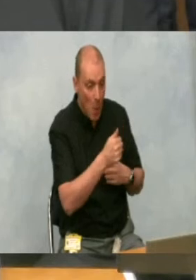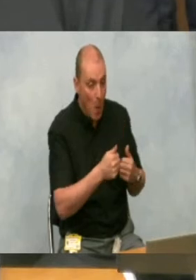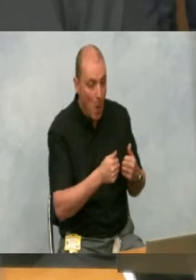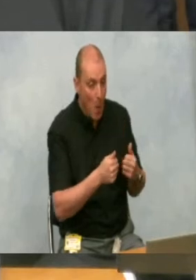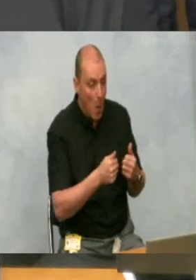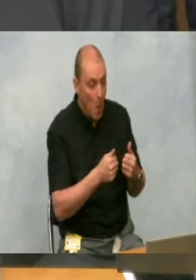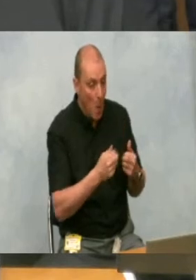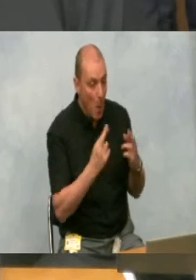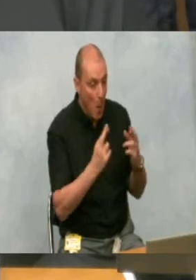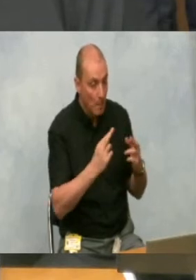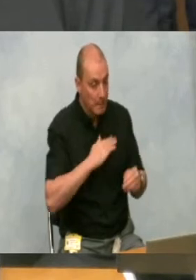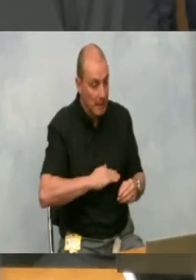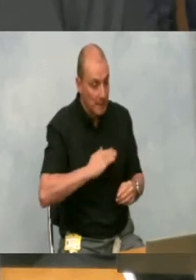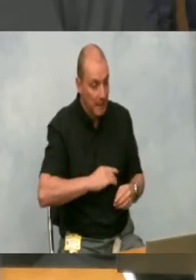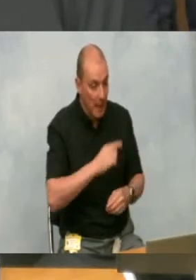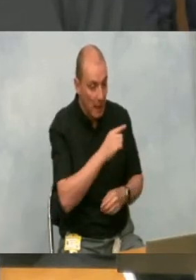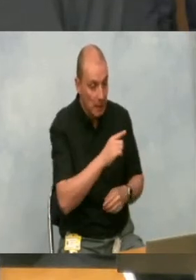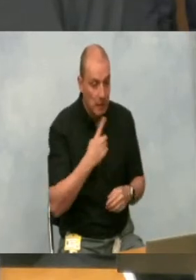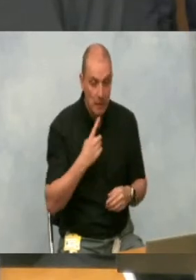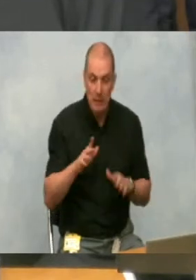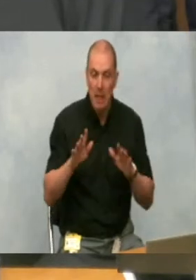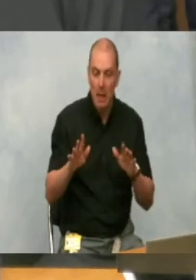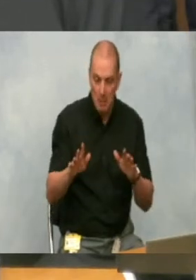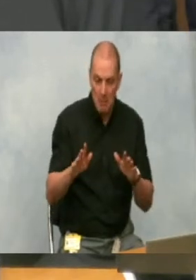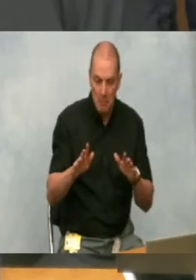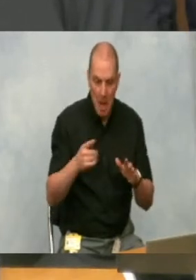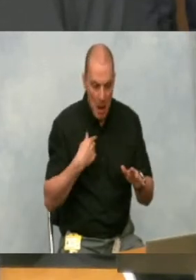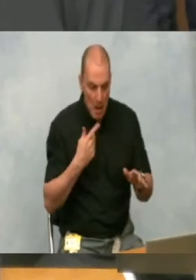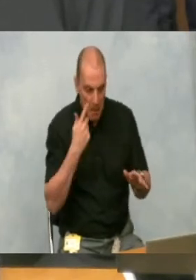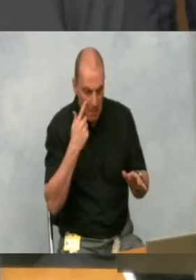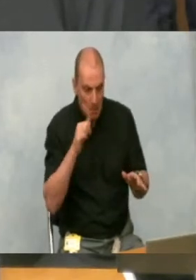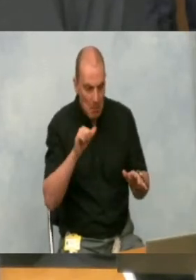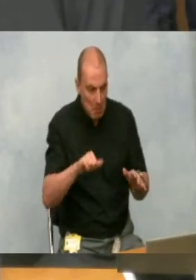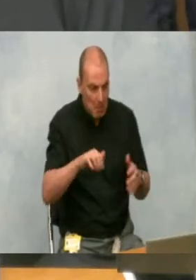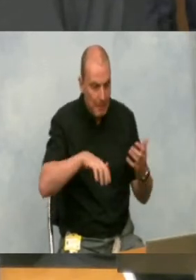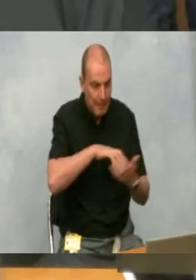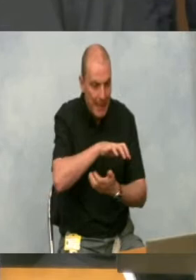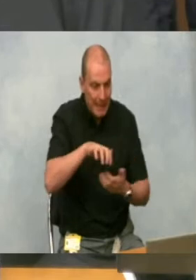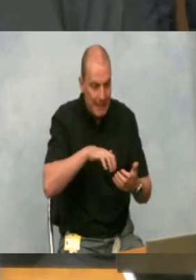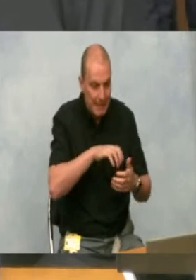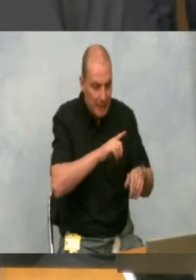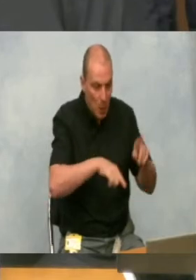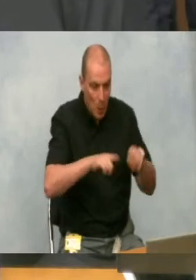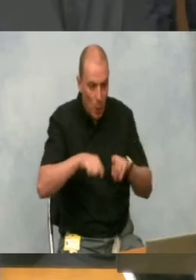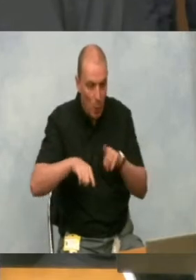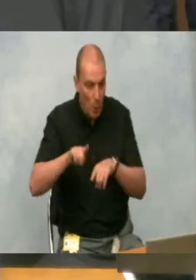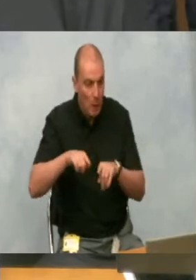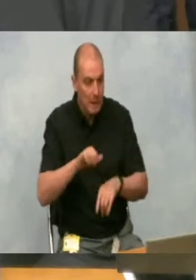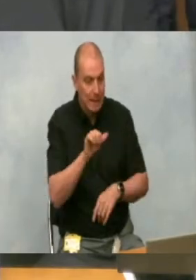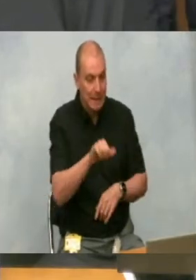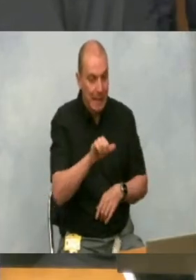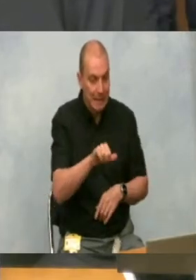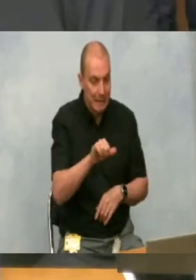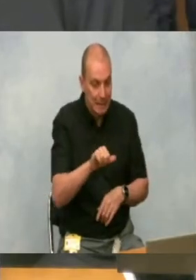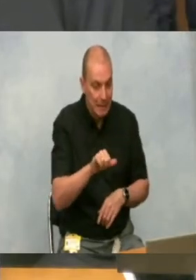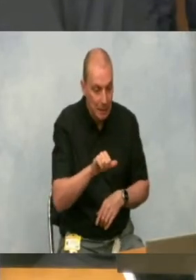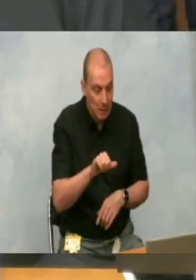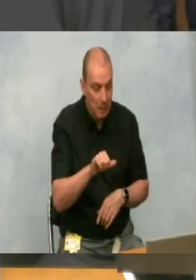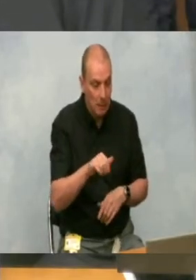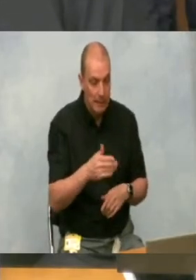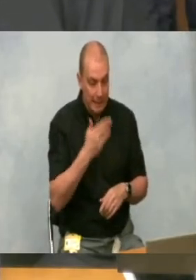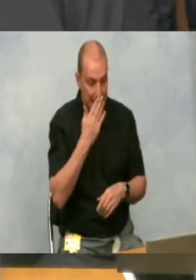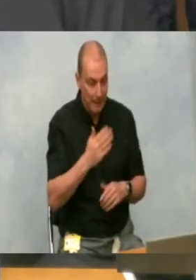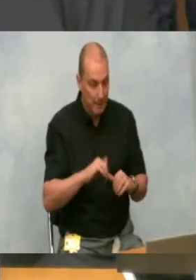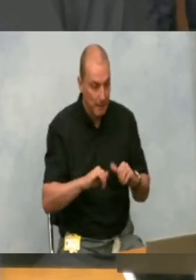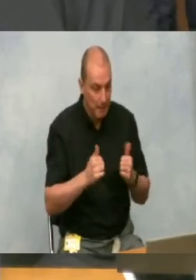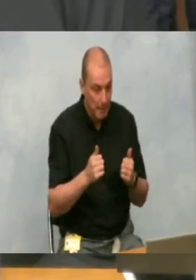satisfaction. It does sound like a broad mix. I think I'm also mindful, and it's not absolutely relevant to this item, but